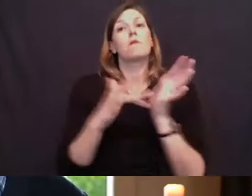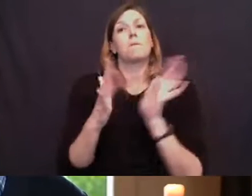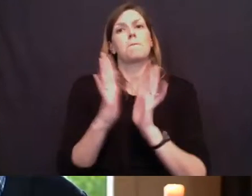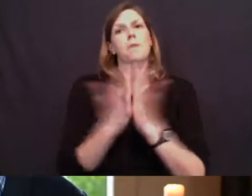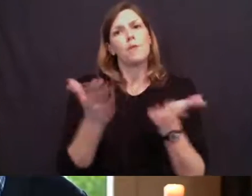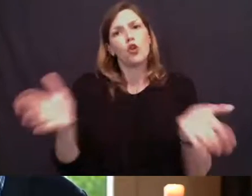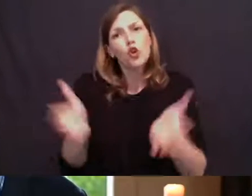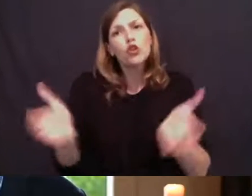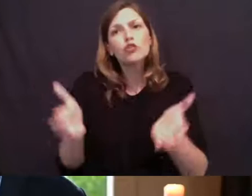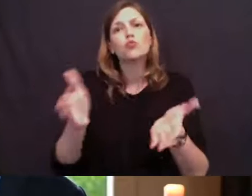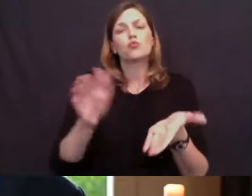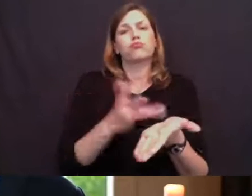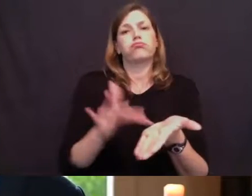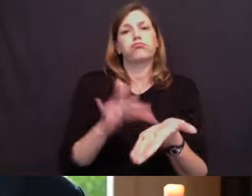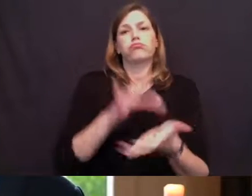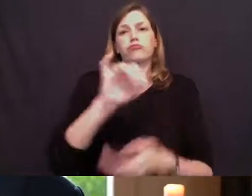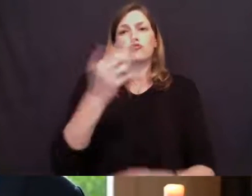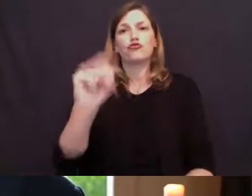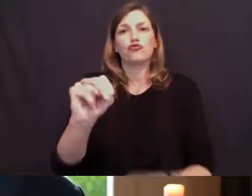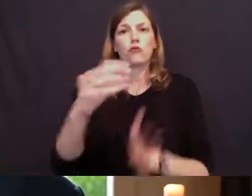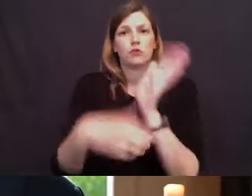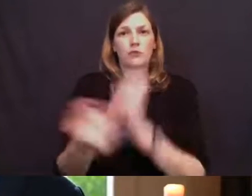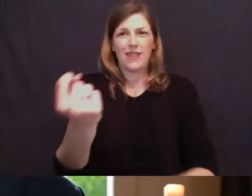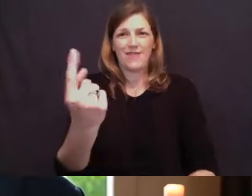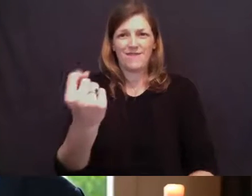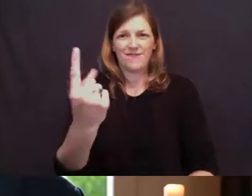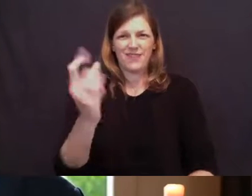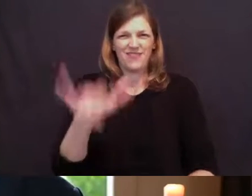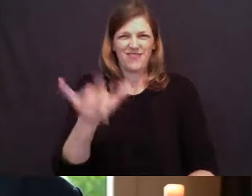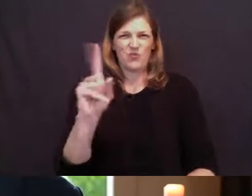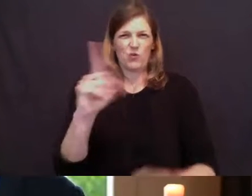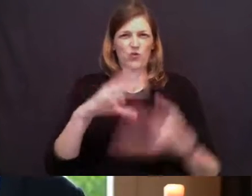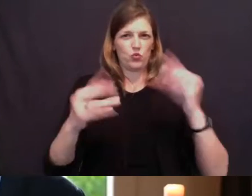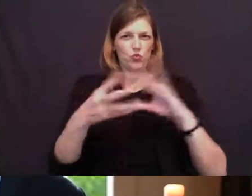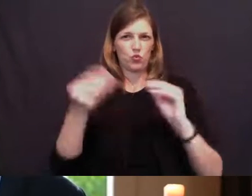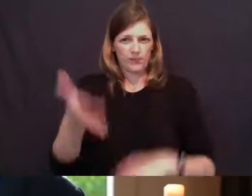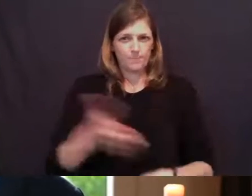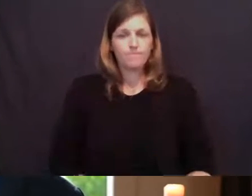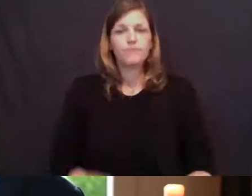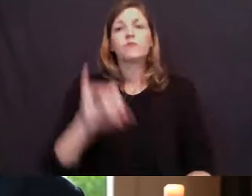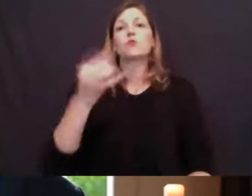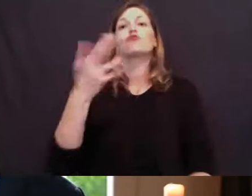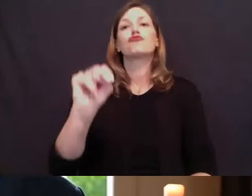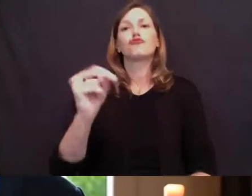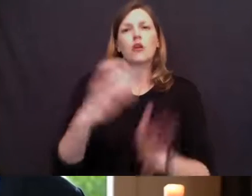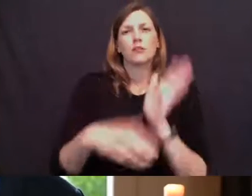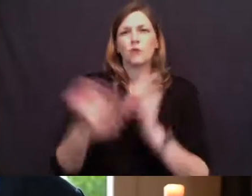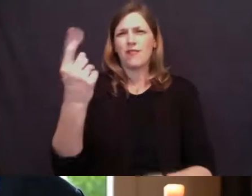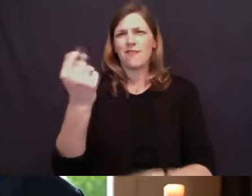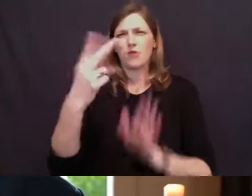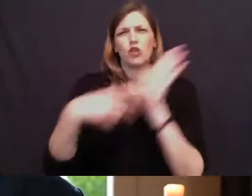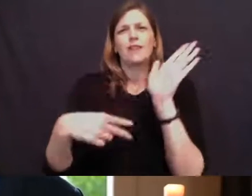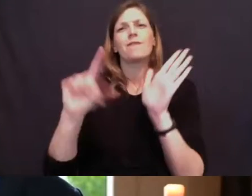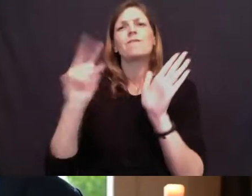me to John chapter 11. This is where we're going to find our story this morning. John chapter 11. I'm going to read for us the first